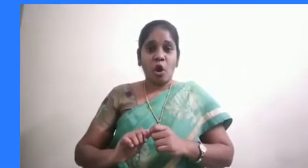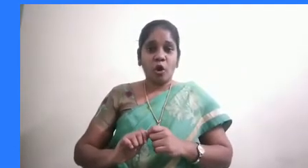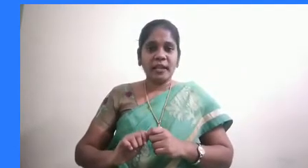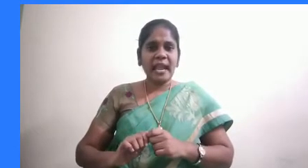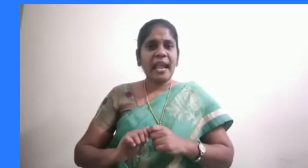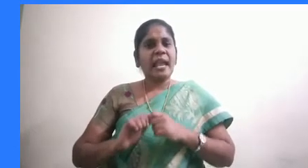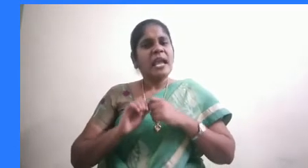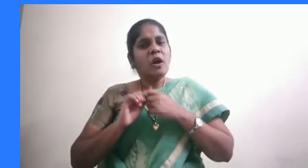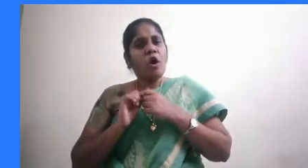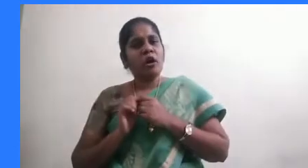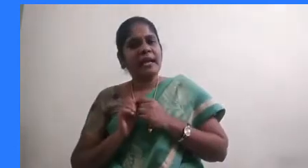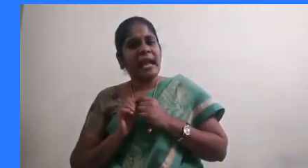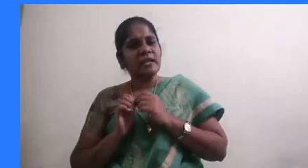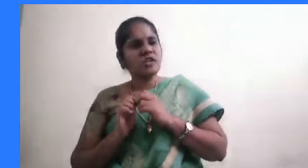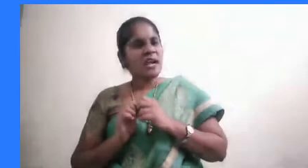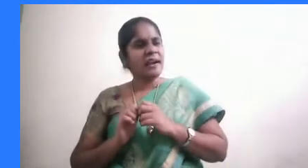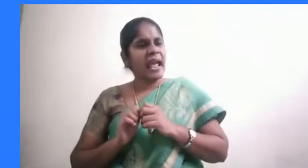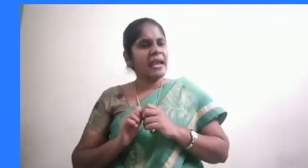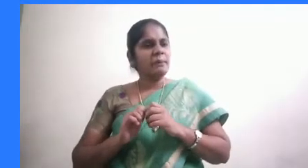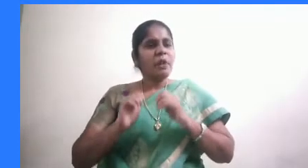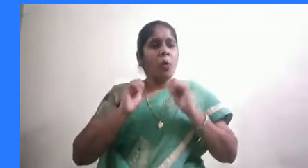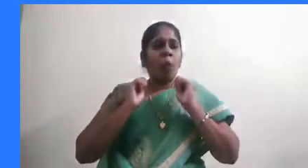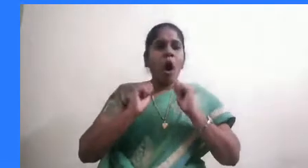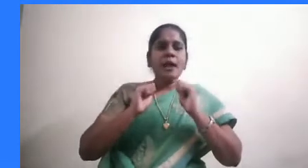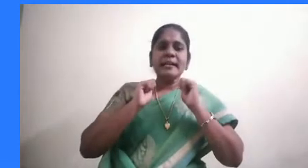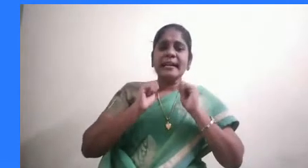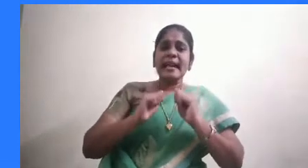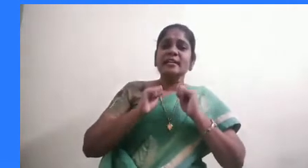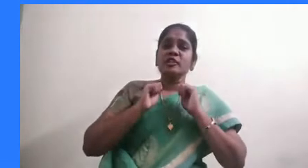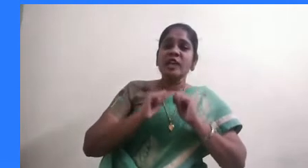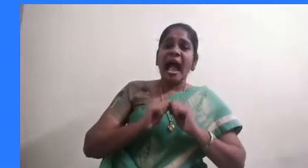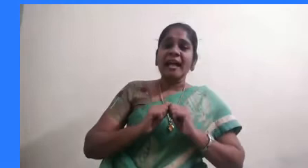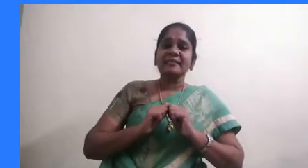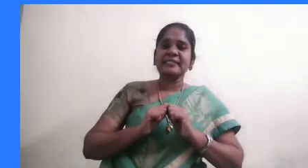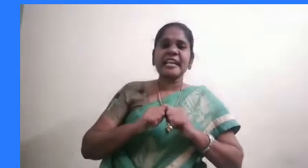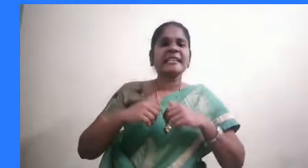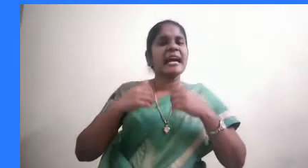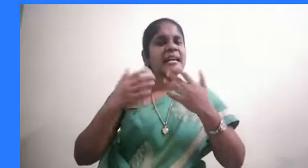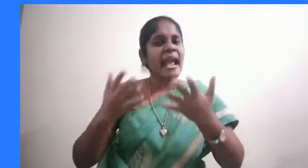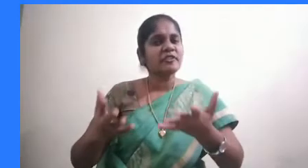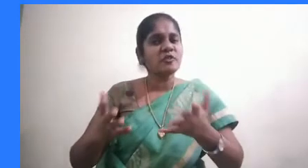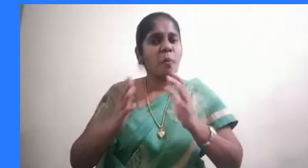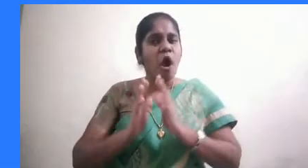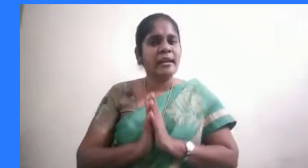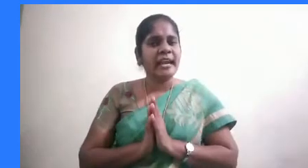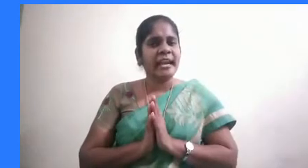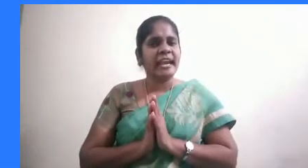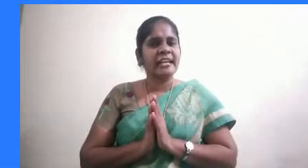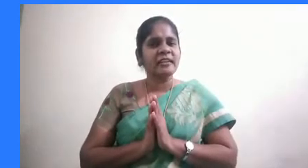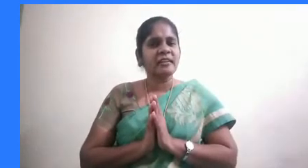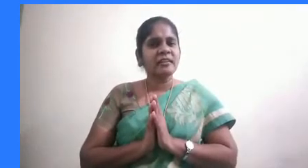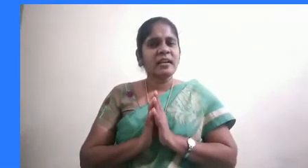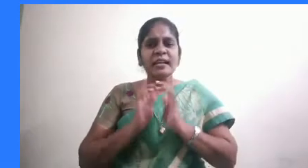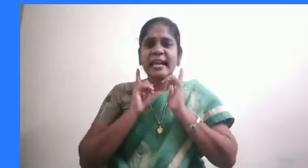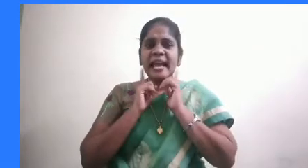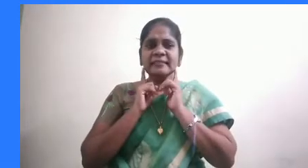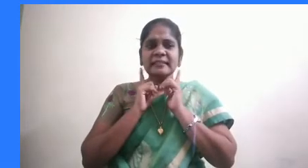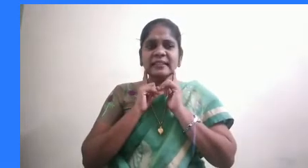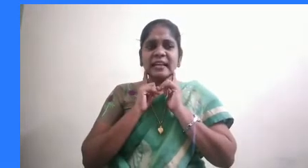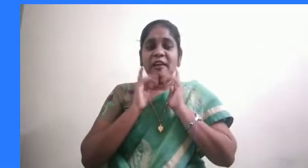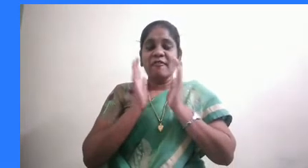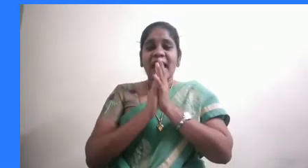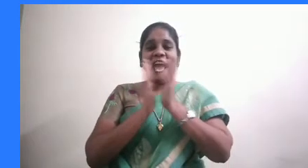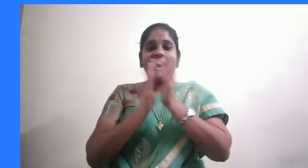beanstalk. Okay. Okay, children, what did Jack see the next morning?